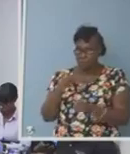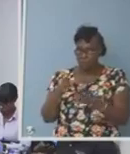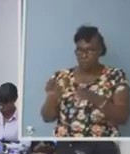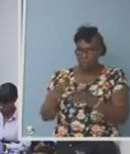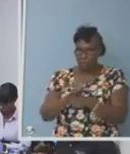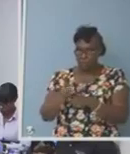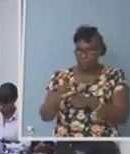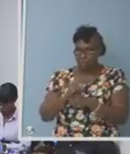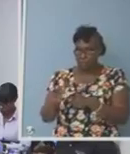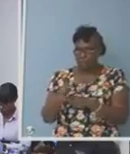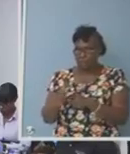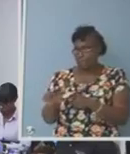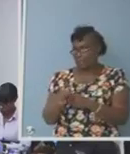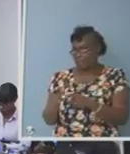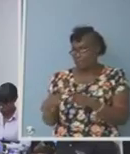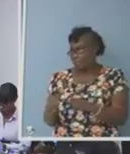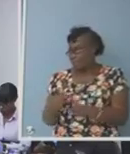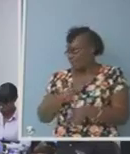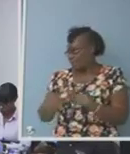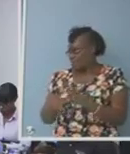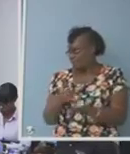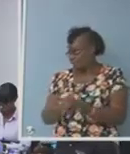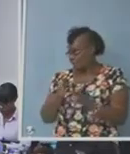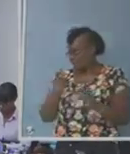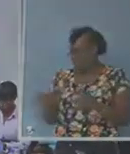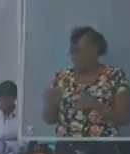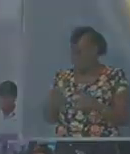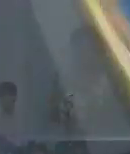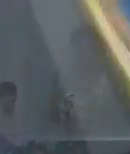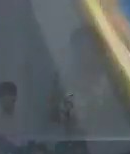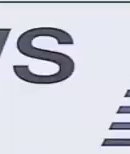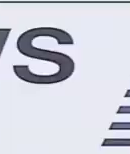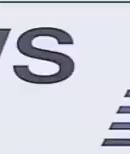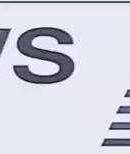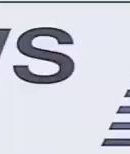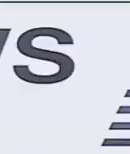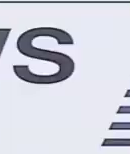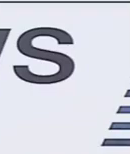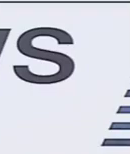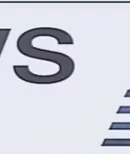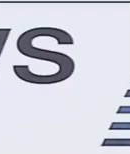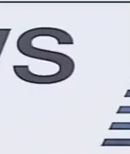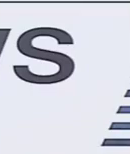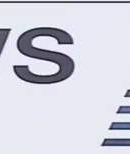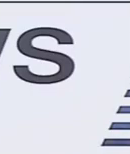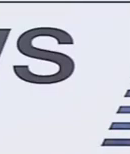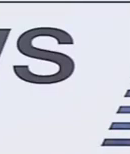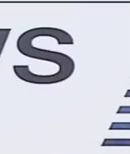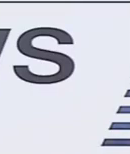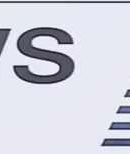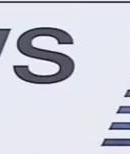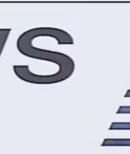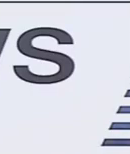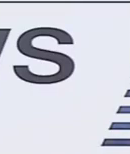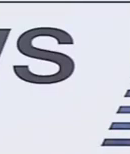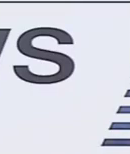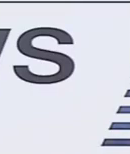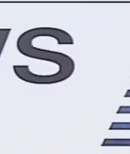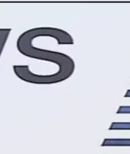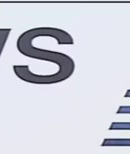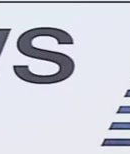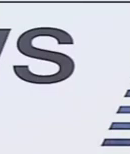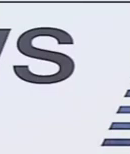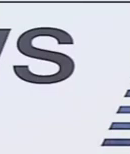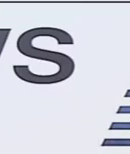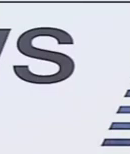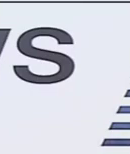preventative measures for this COVID-19. Thank you very much, ladies and gentlemen. And that was live coverage of the Tobago House of Assembly's Post-Executive